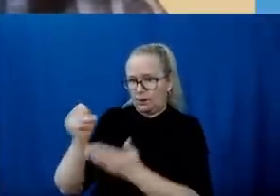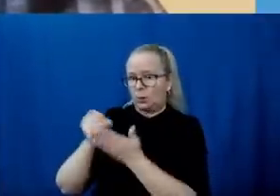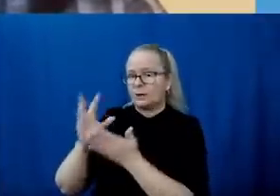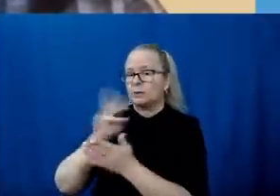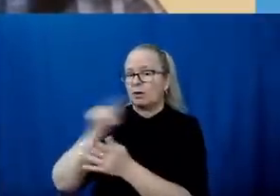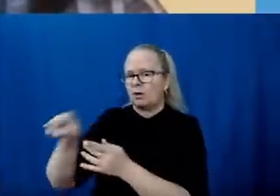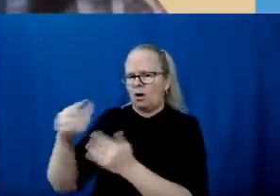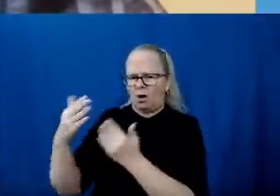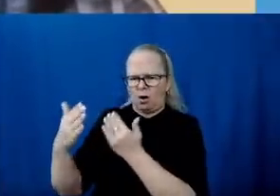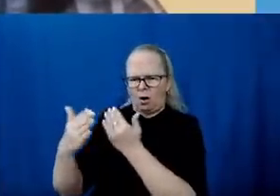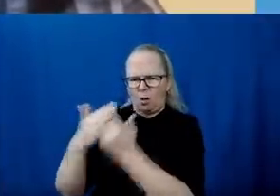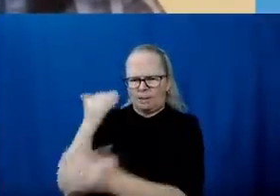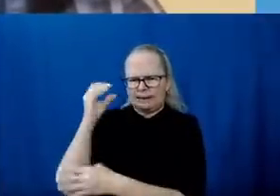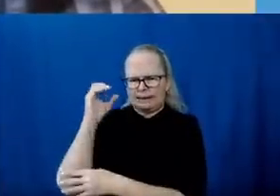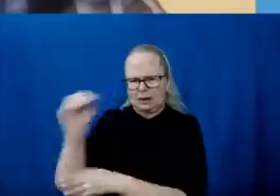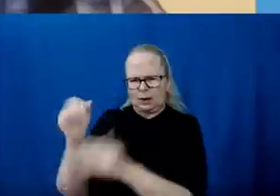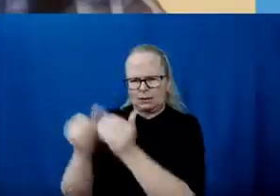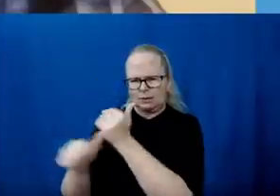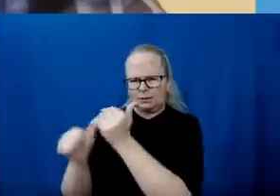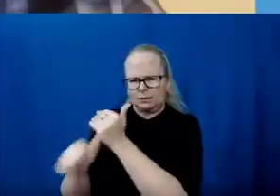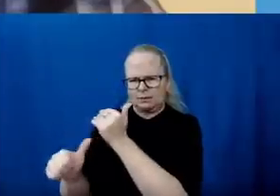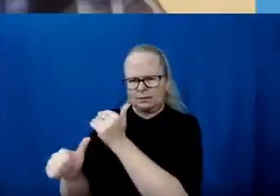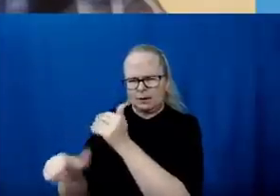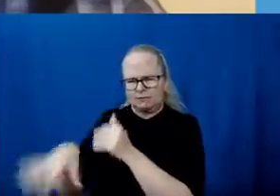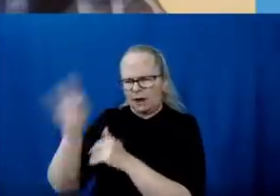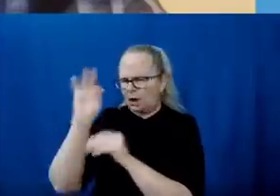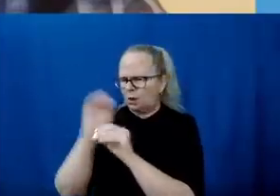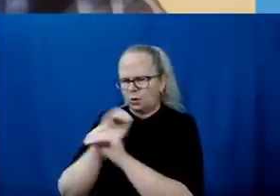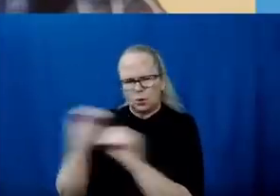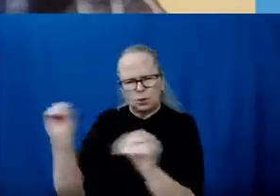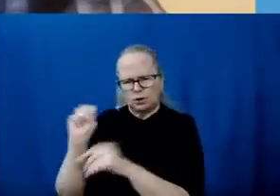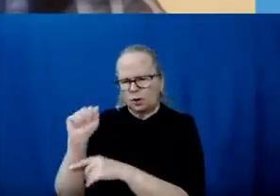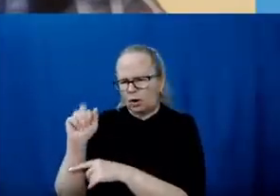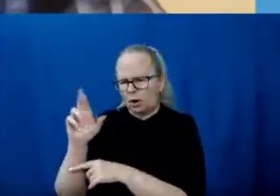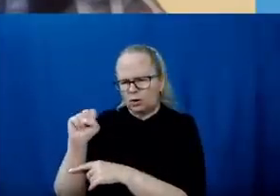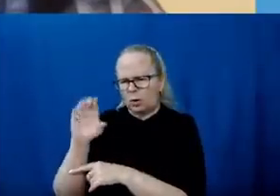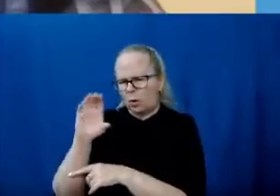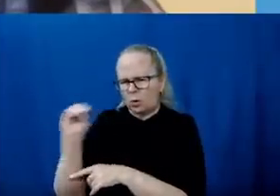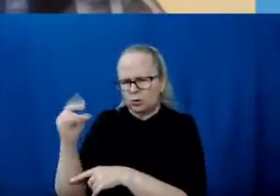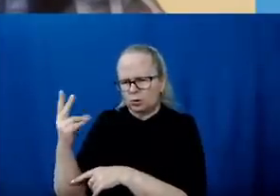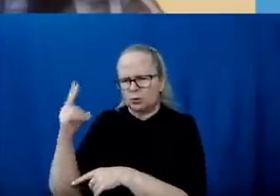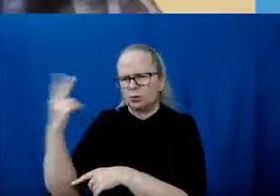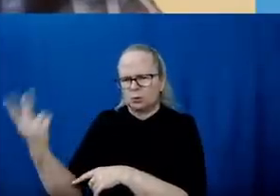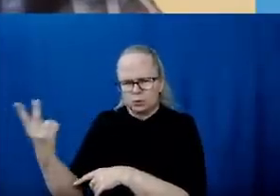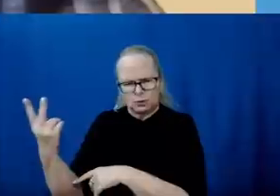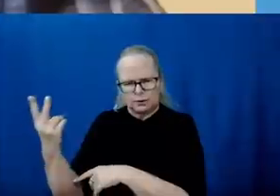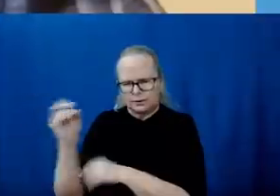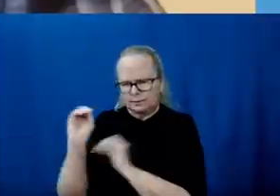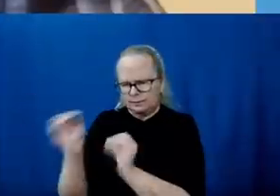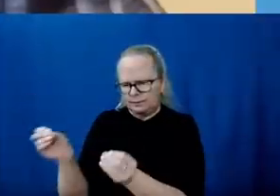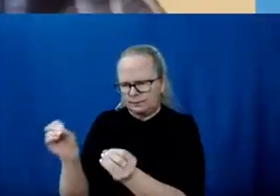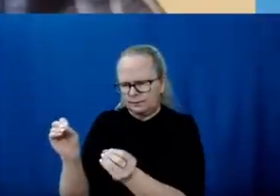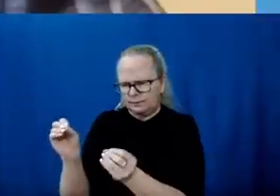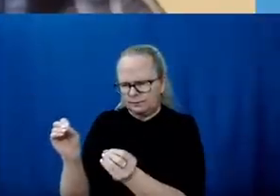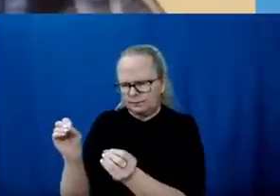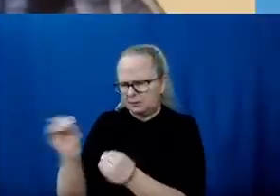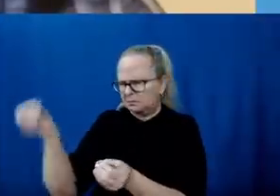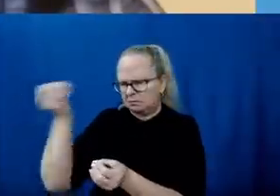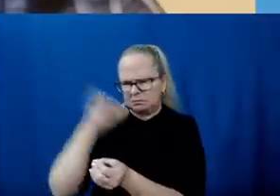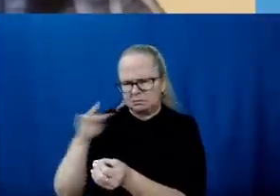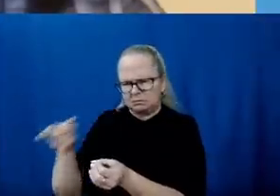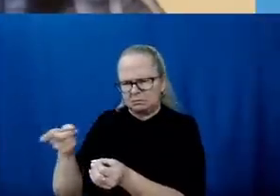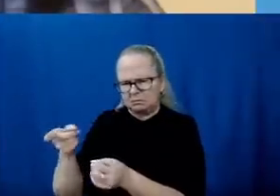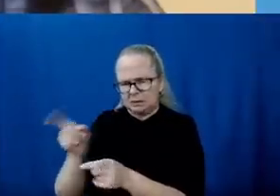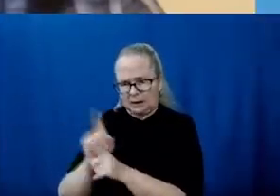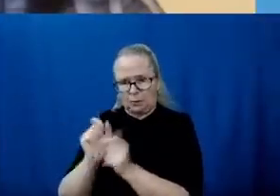elementaries, wastewater was near void of any solid material, and we didn't detect any SARS-CoV-2, telling us, as most of